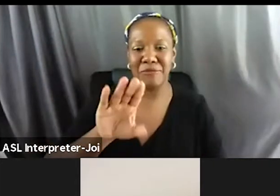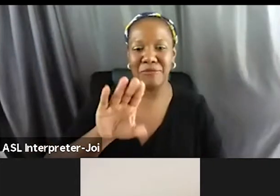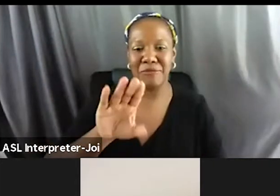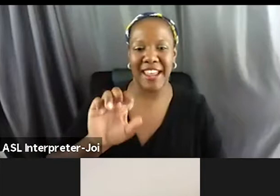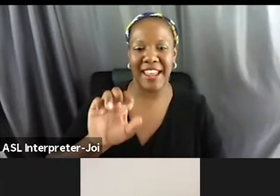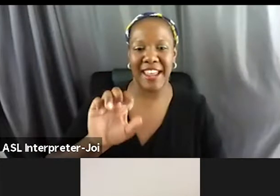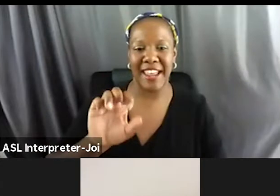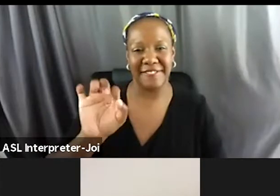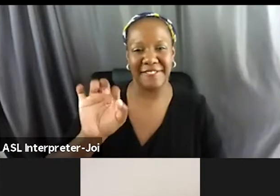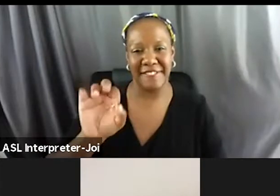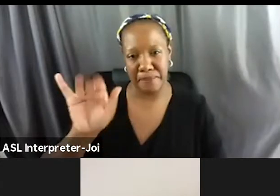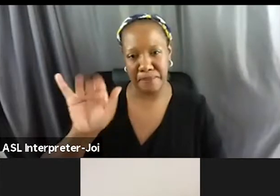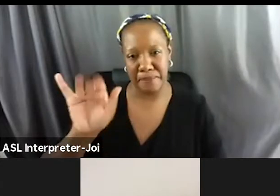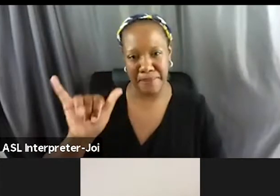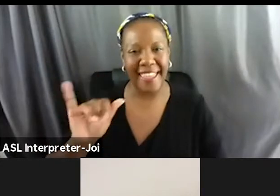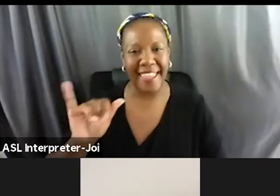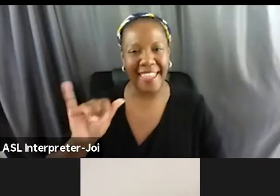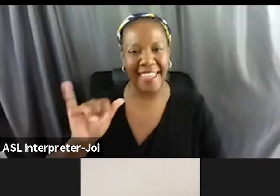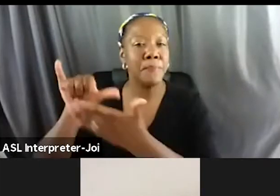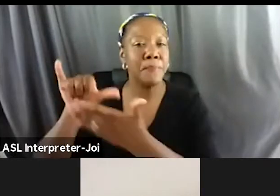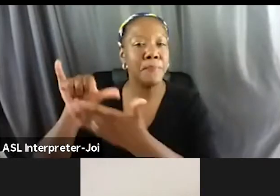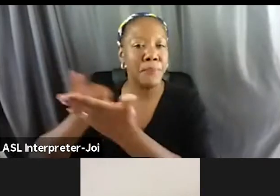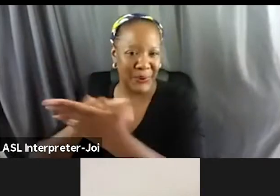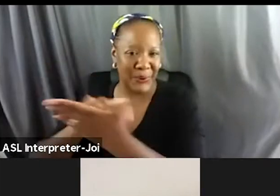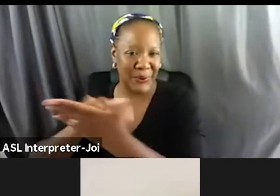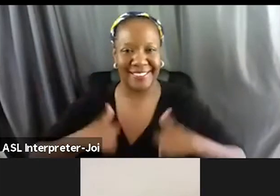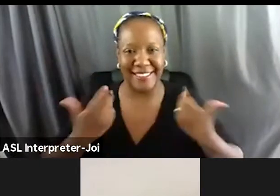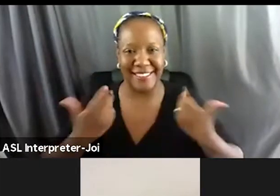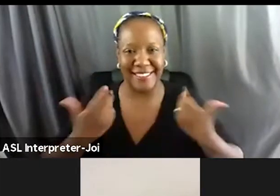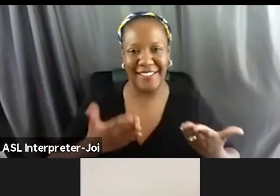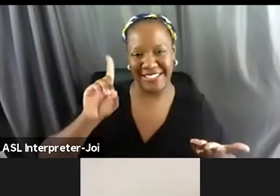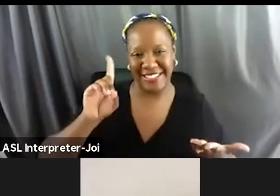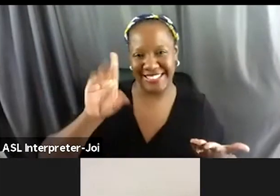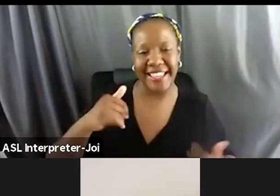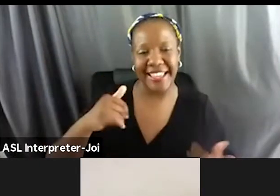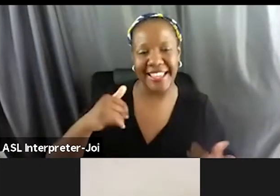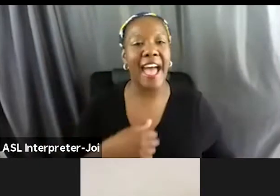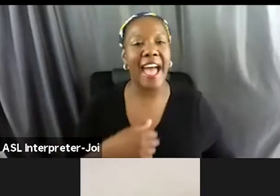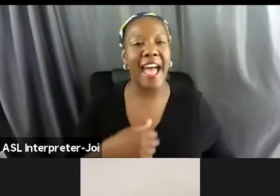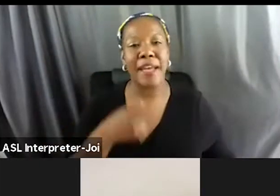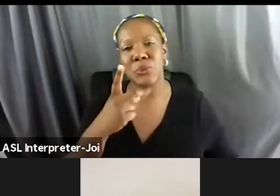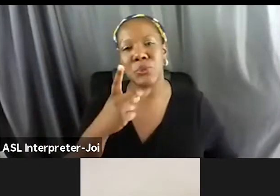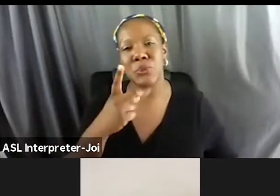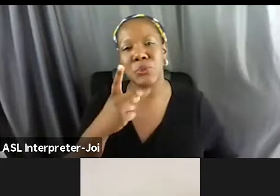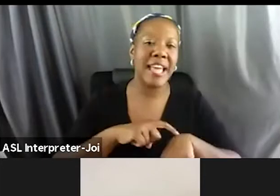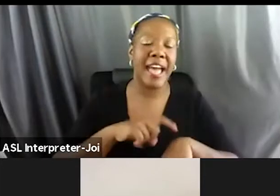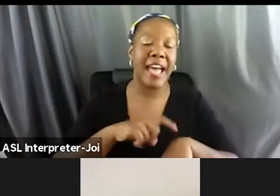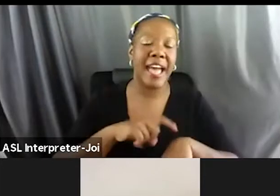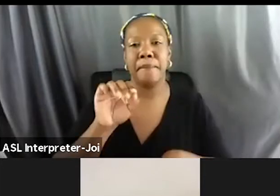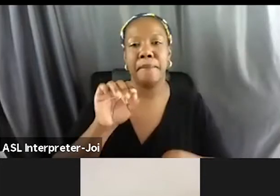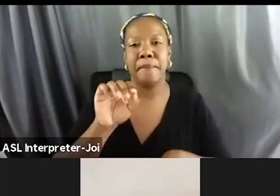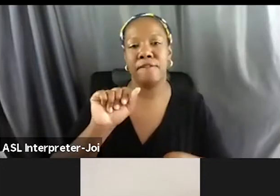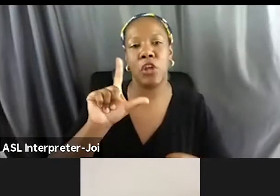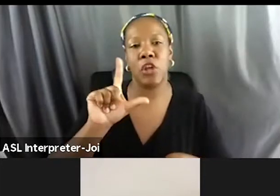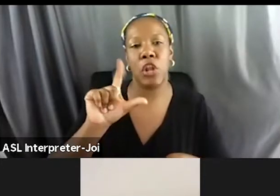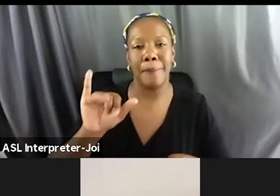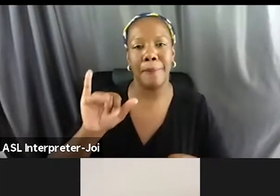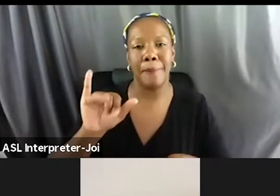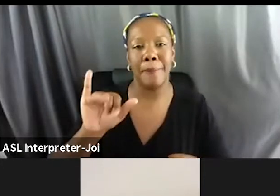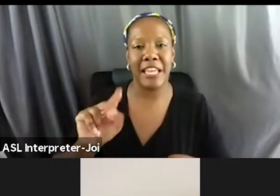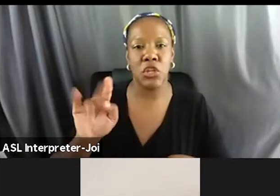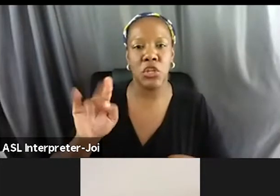Been here in DC for about 30 years. I am a 2-time fallopian tube cancer survivor. Just finished my